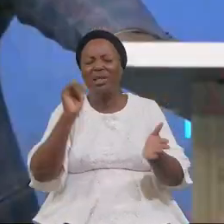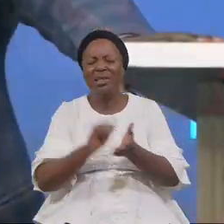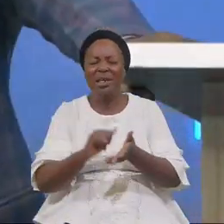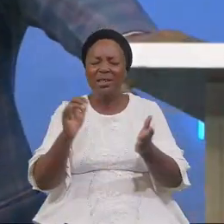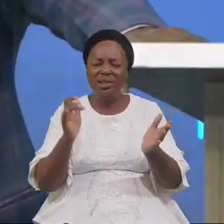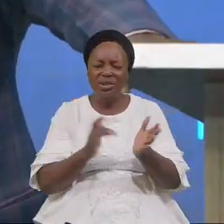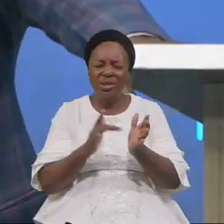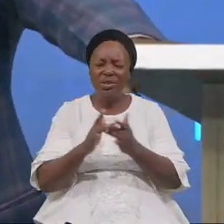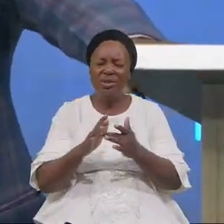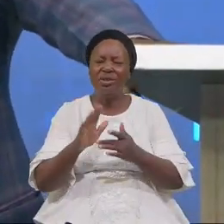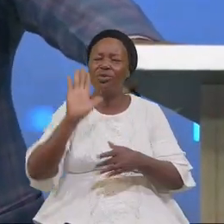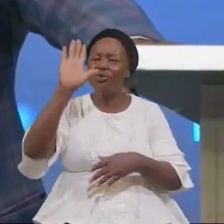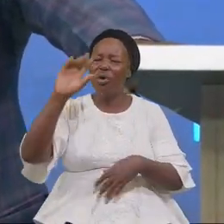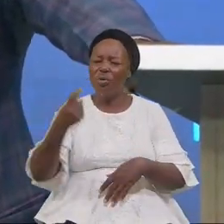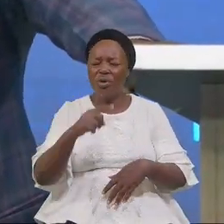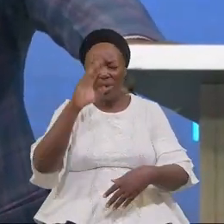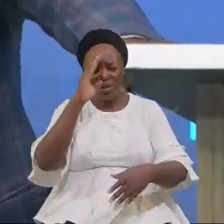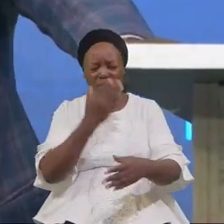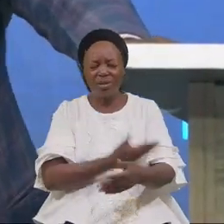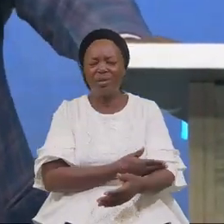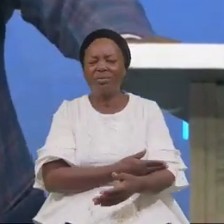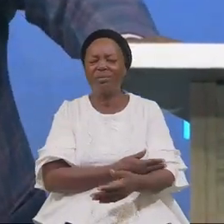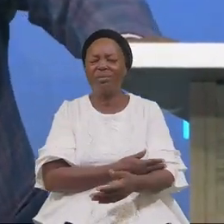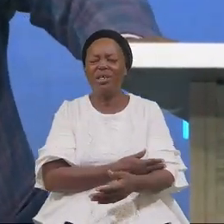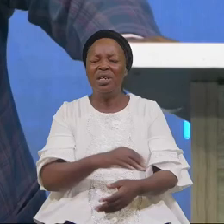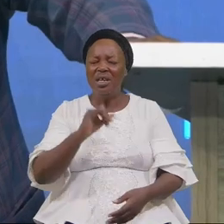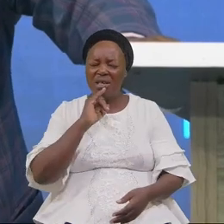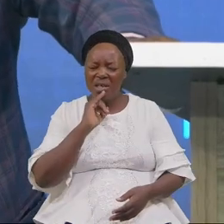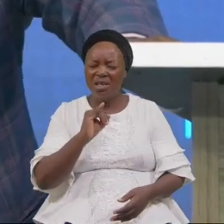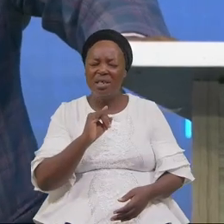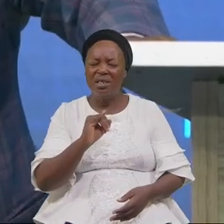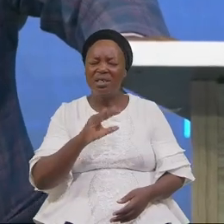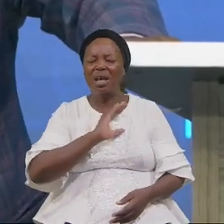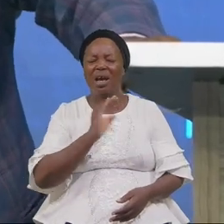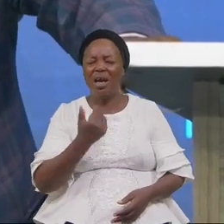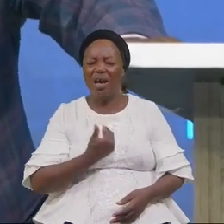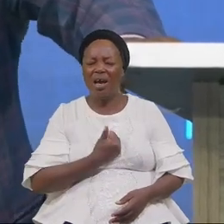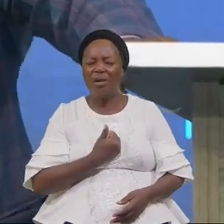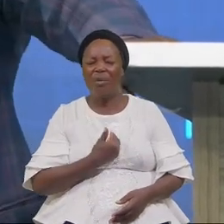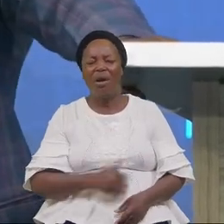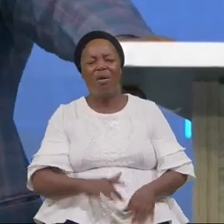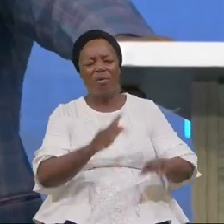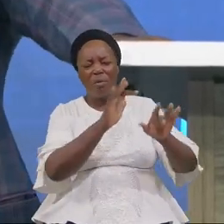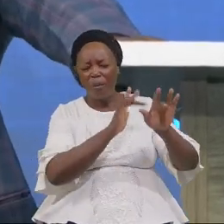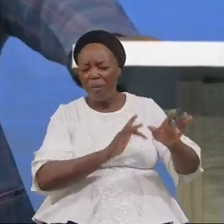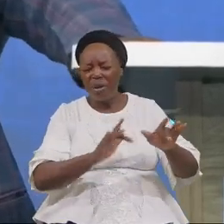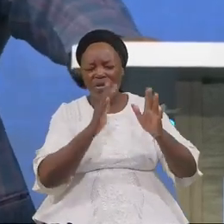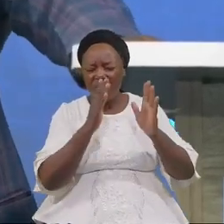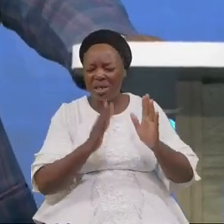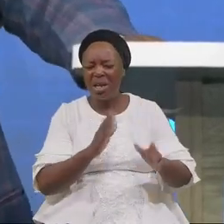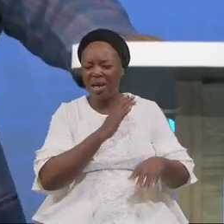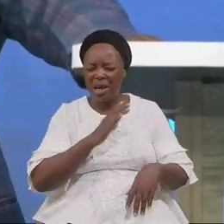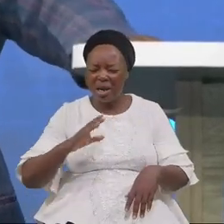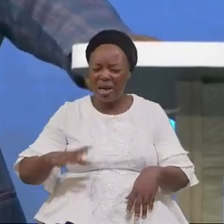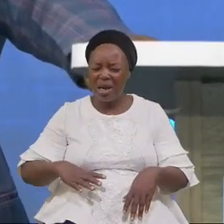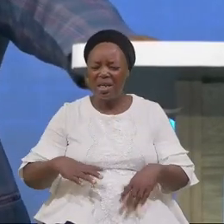your only begotten Son, is our compassionate Christ